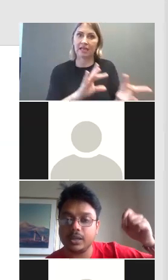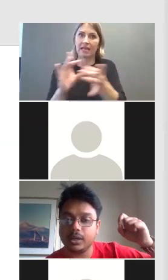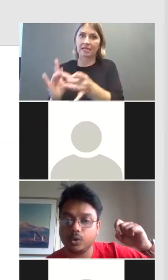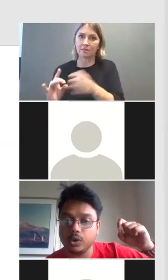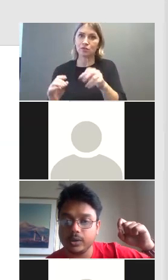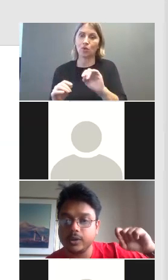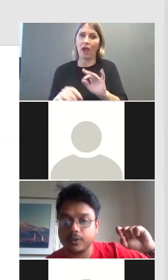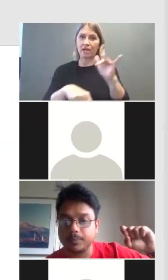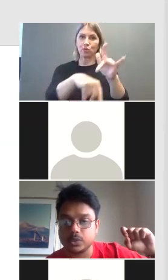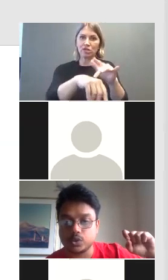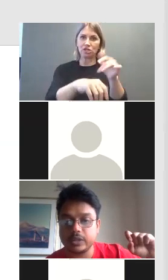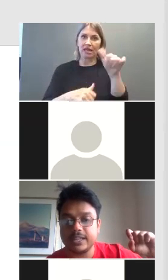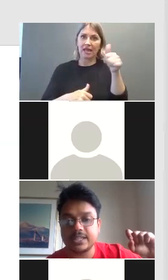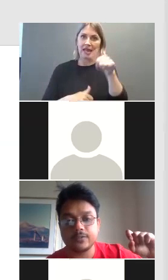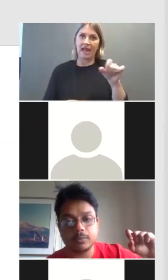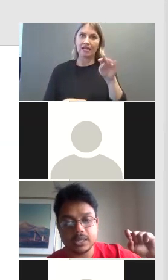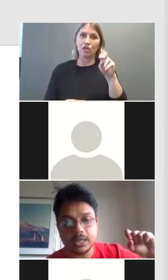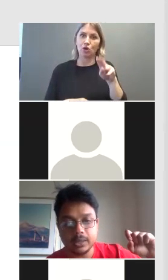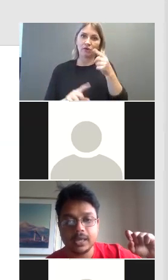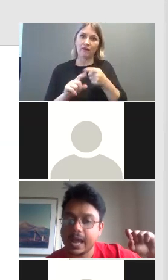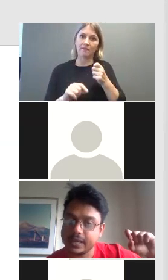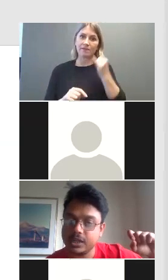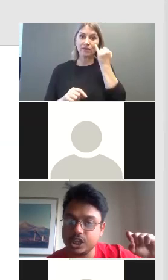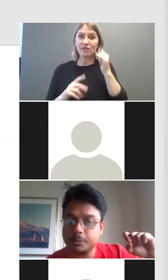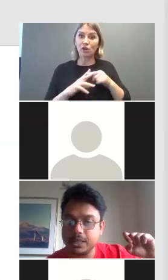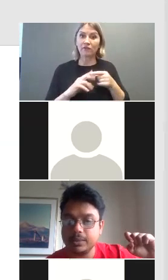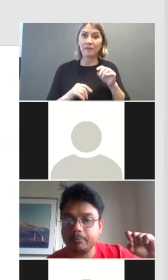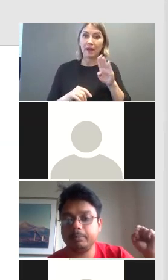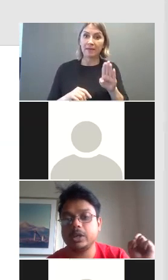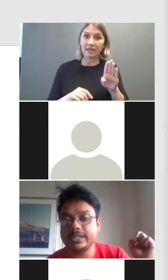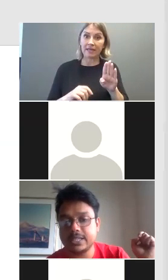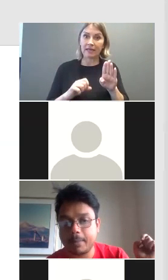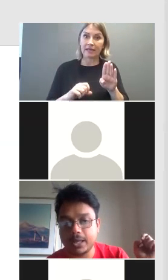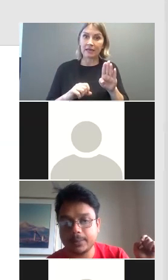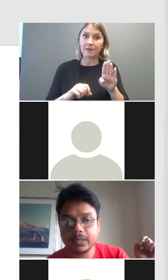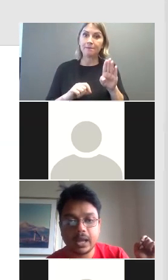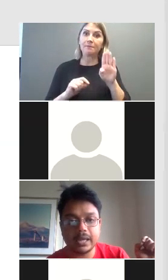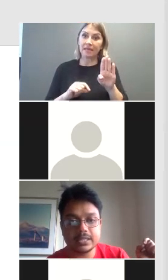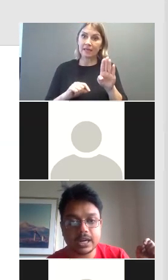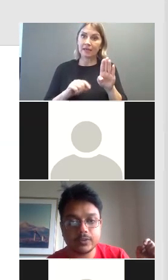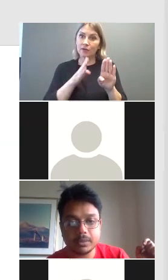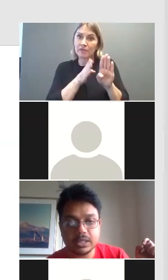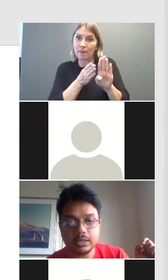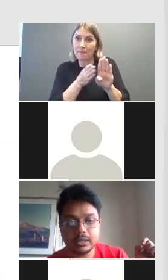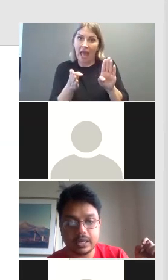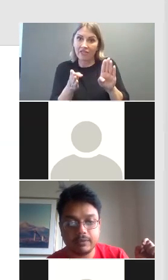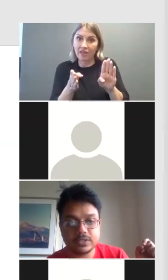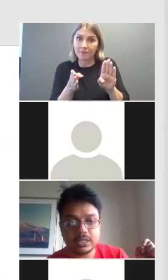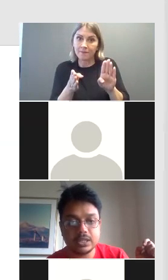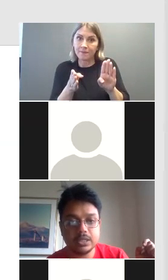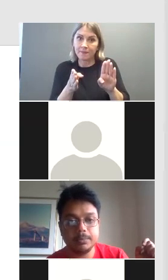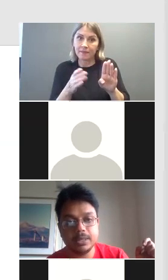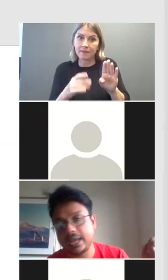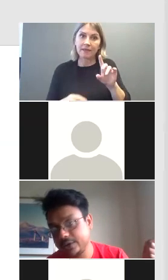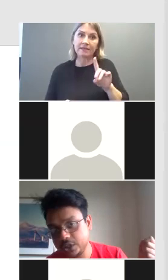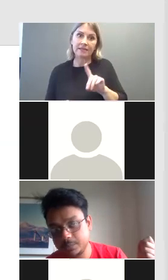reach any other node from this node. So if I start from E, I can reach B because there is a path. I can start from E, then F,